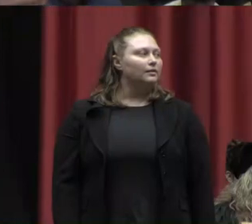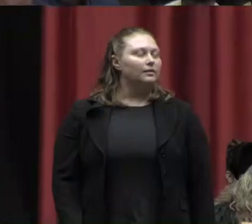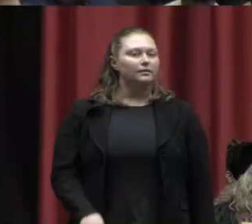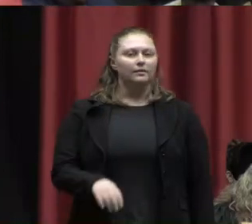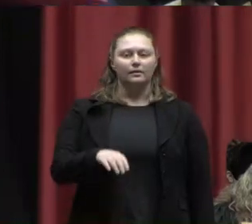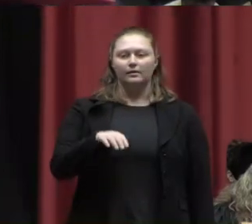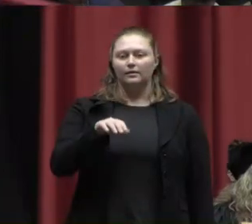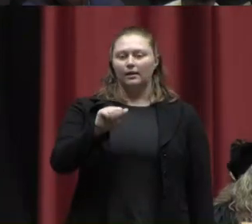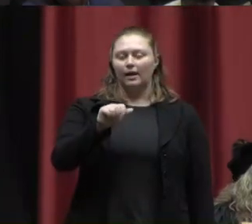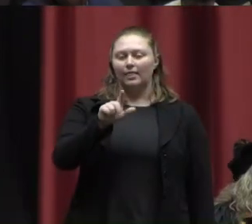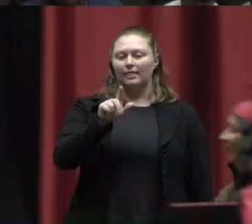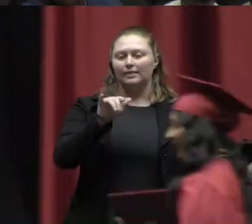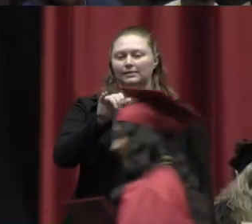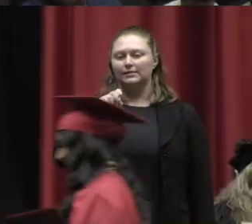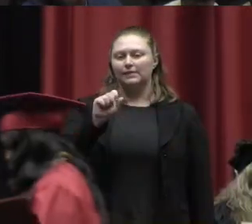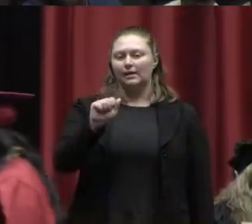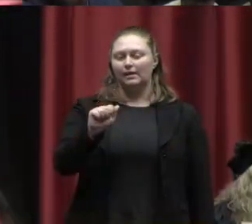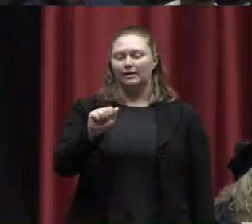Elizabeth Lopez.